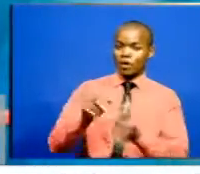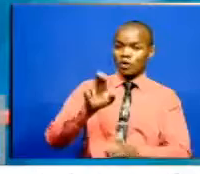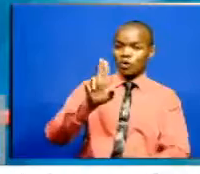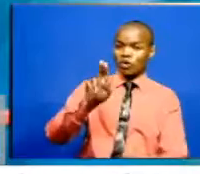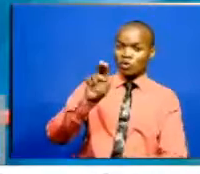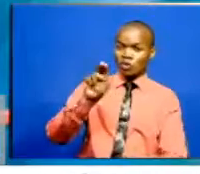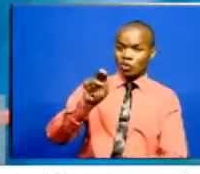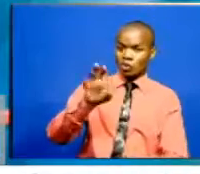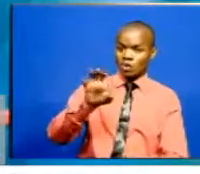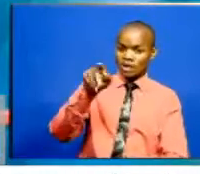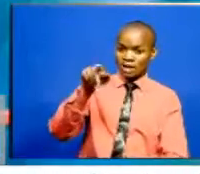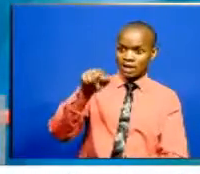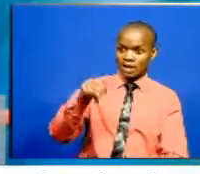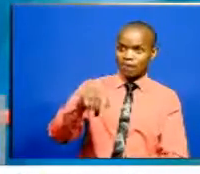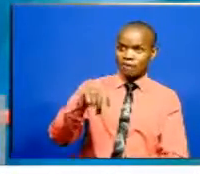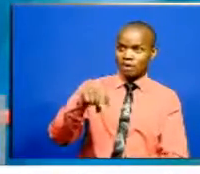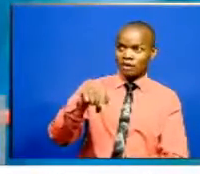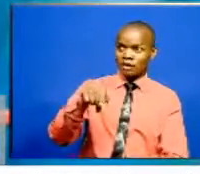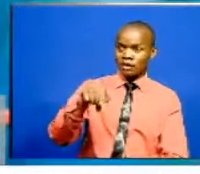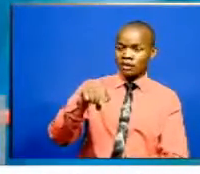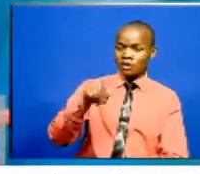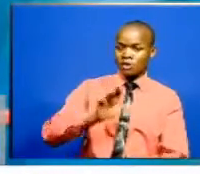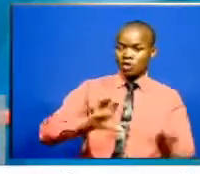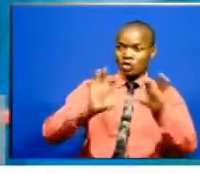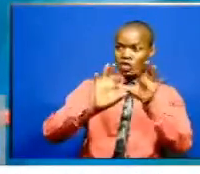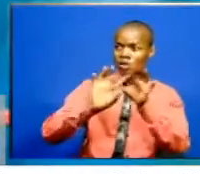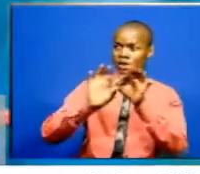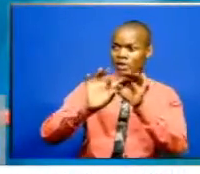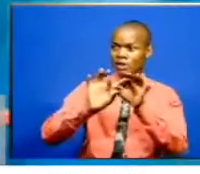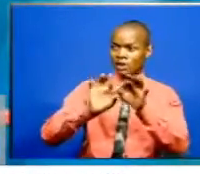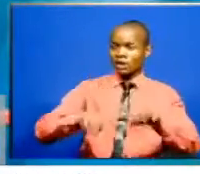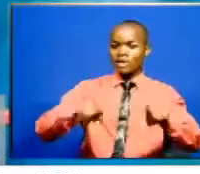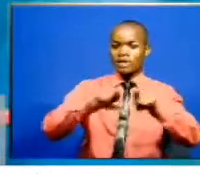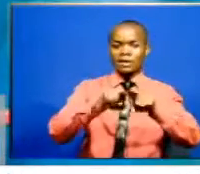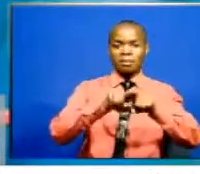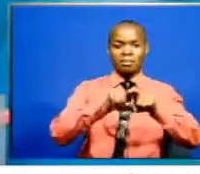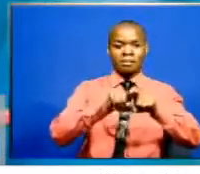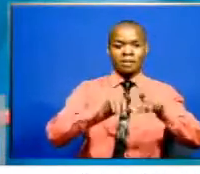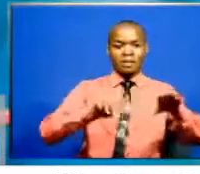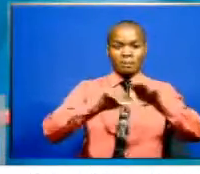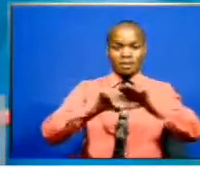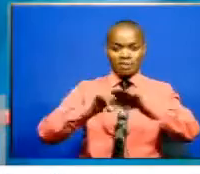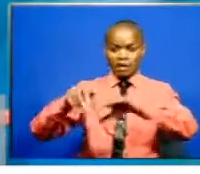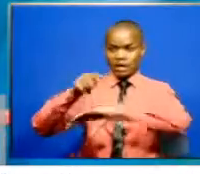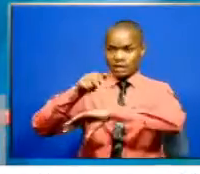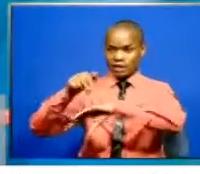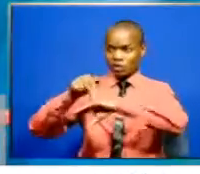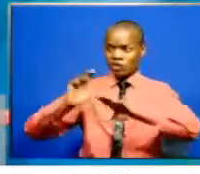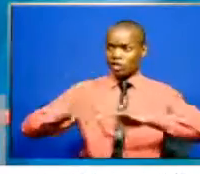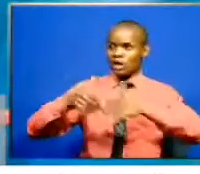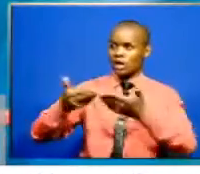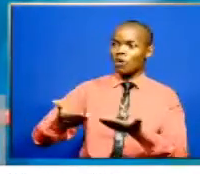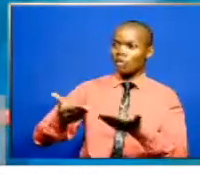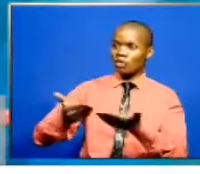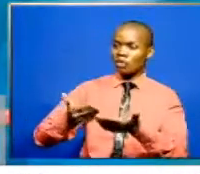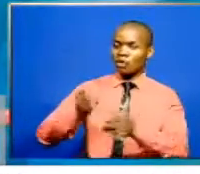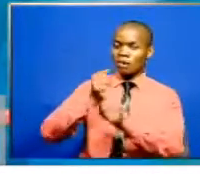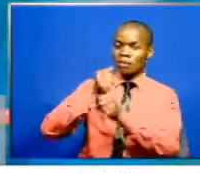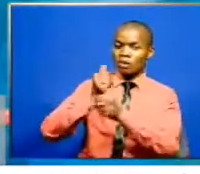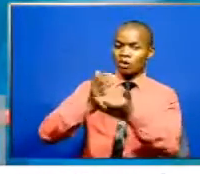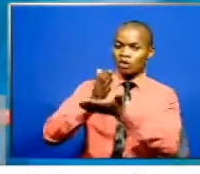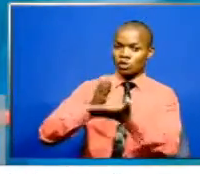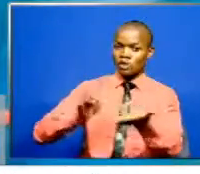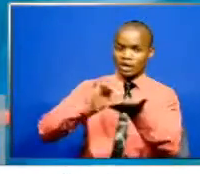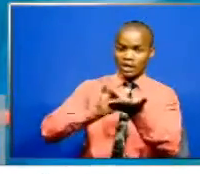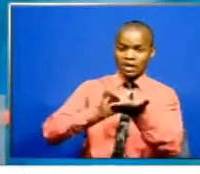Environment Programme as a central coordinator of the member state efforts in advancing the environmental dimension